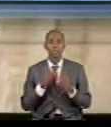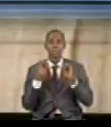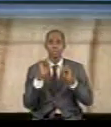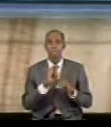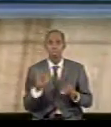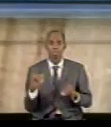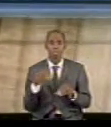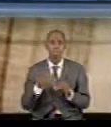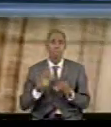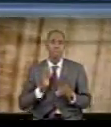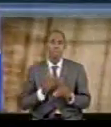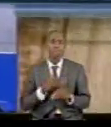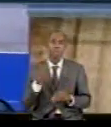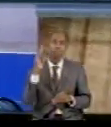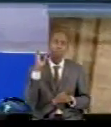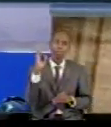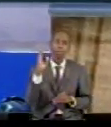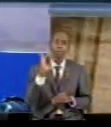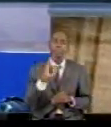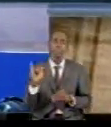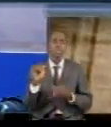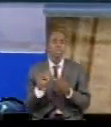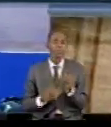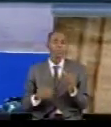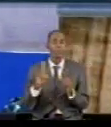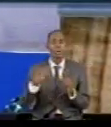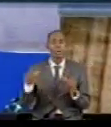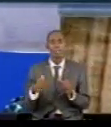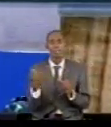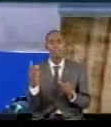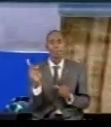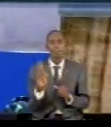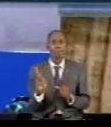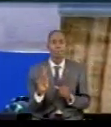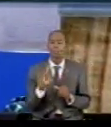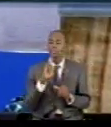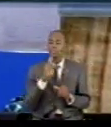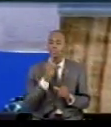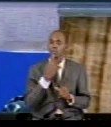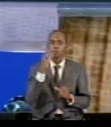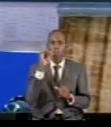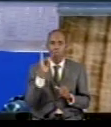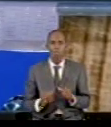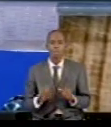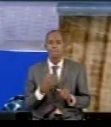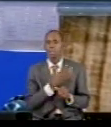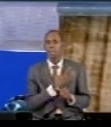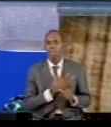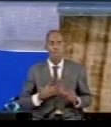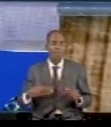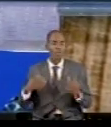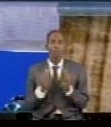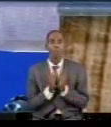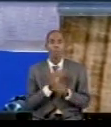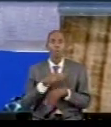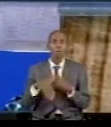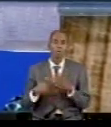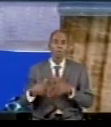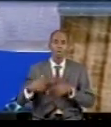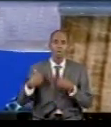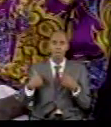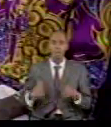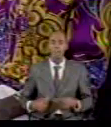our preaching, anywhere, everywhere, earnestly and passionately contending for